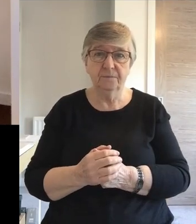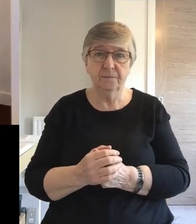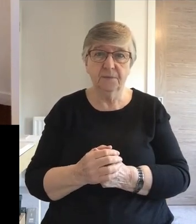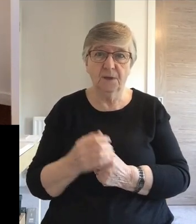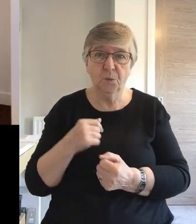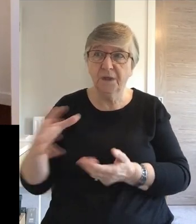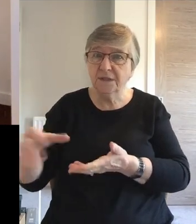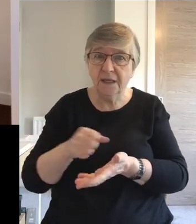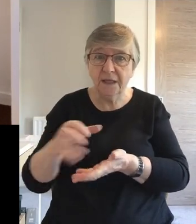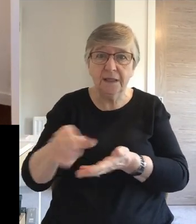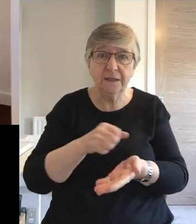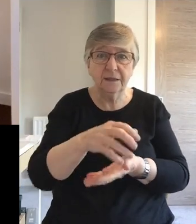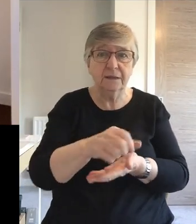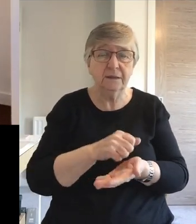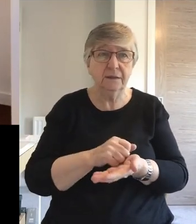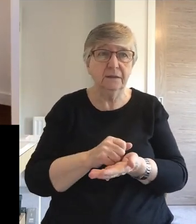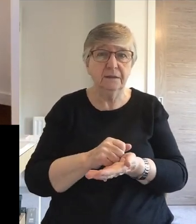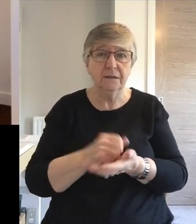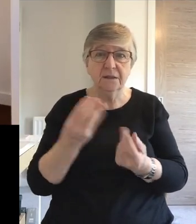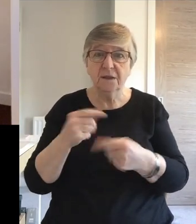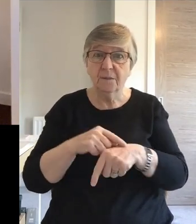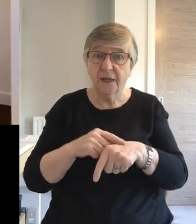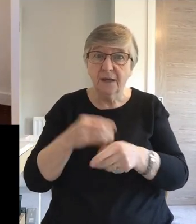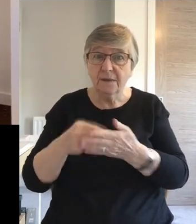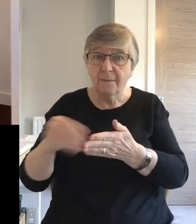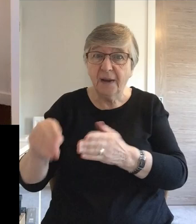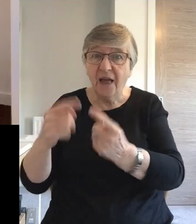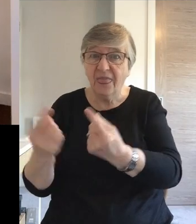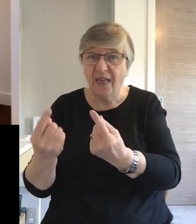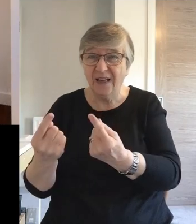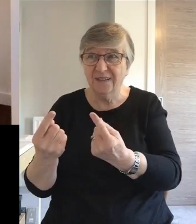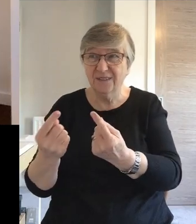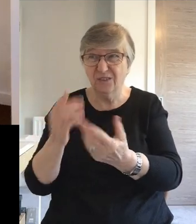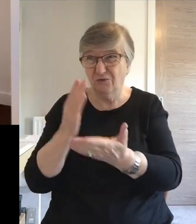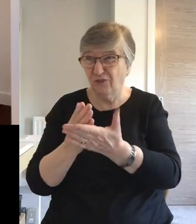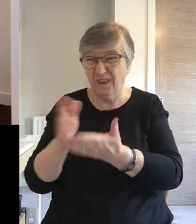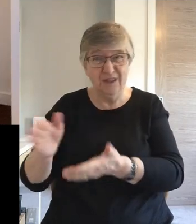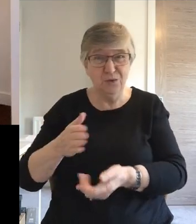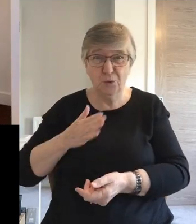We're consumers, Lord. Sometimes we buy the things we don't need.